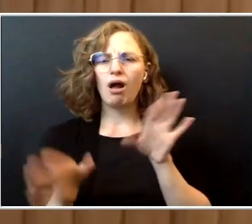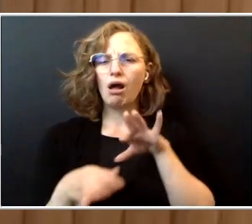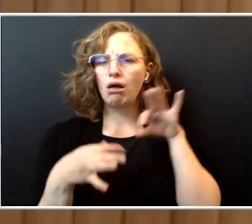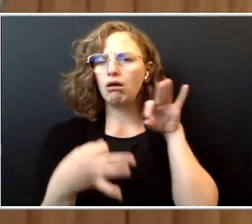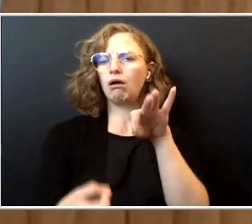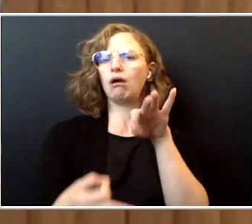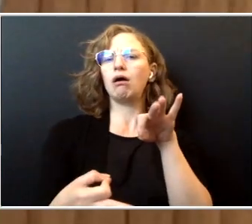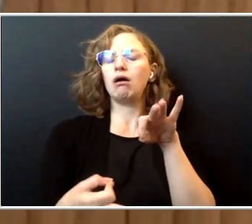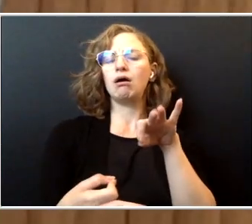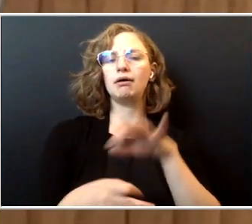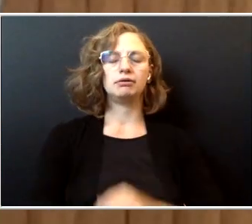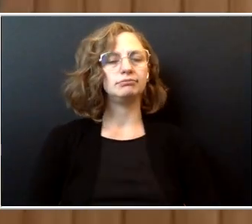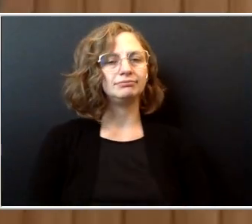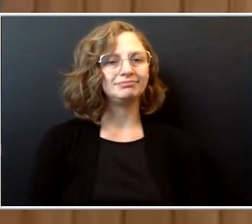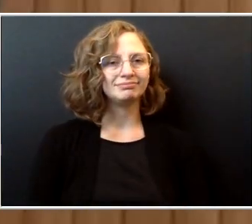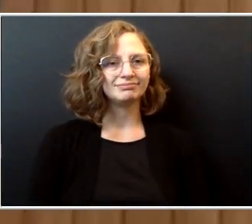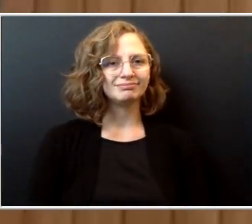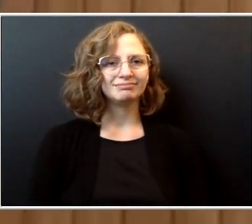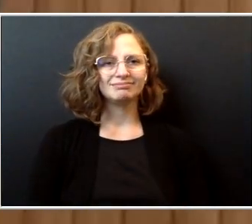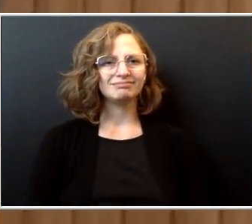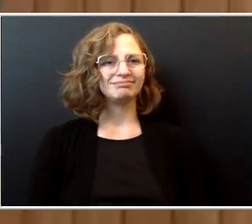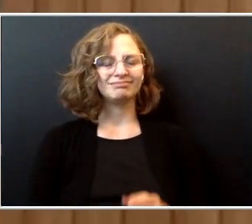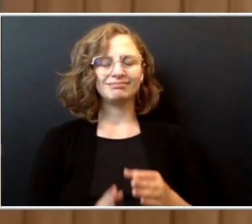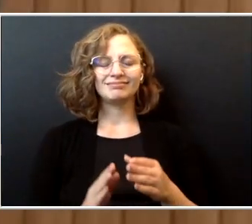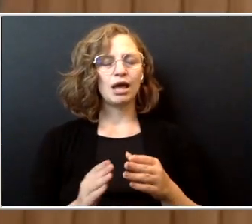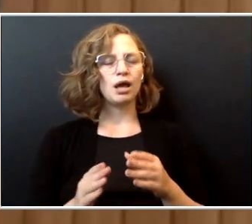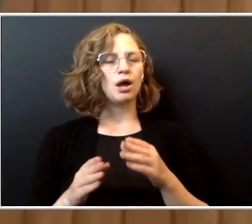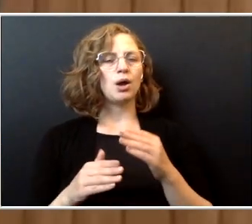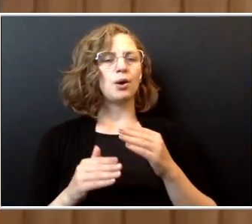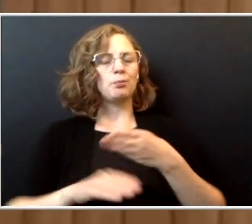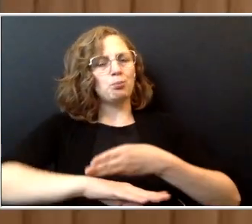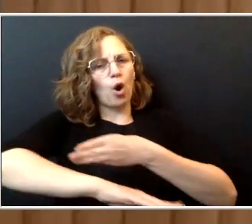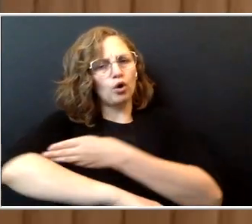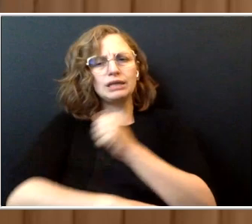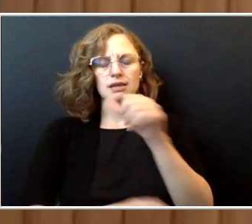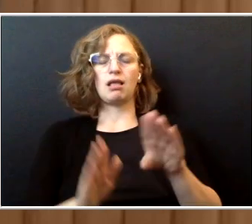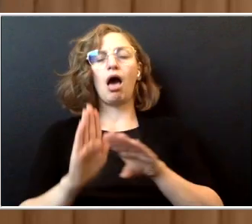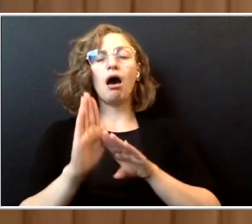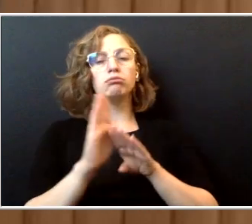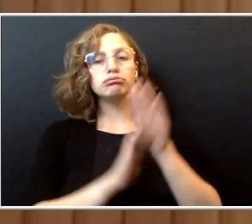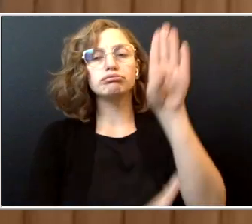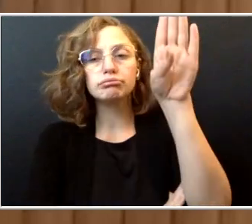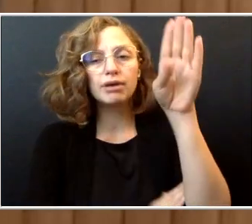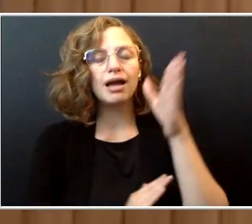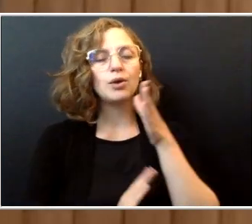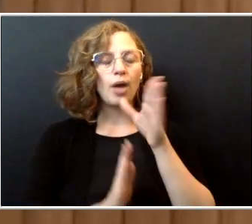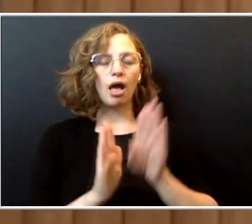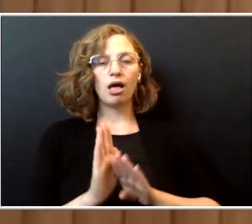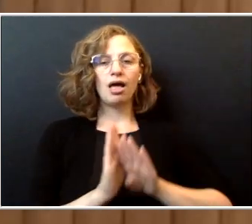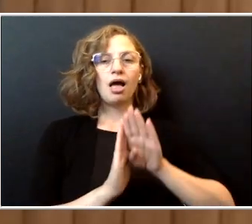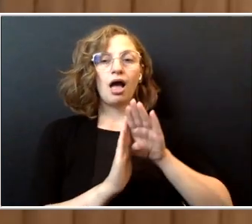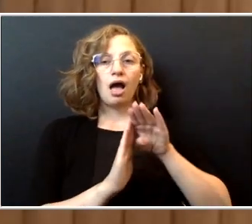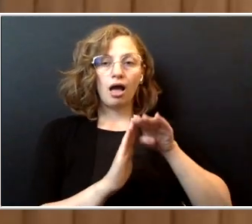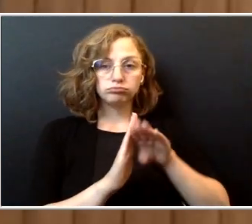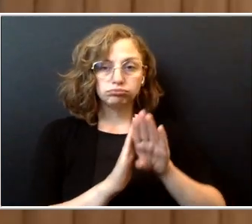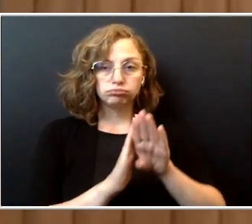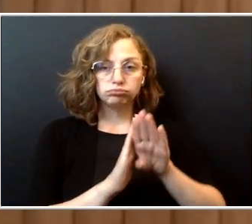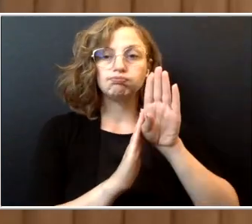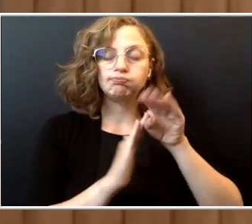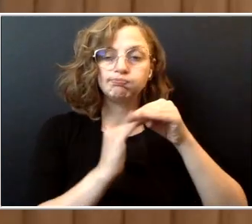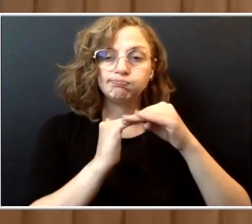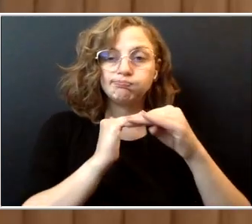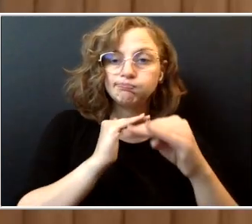there are going to be things that get in the way at different times, and the ability to redirect and kind of get back on track is equally helpful.